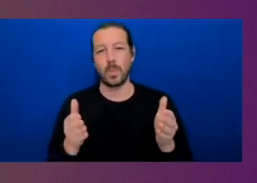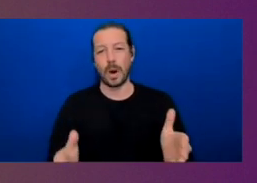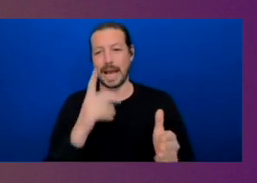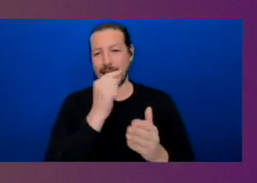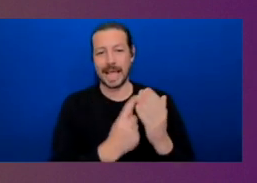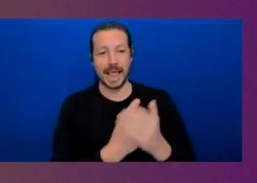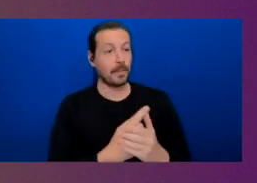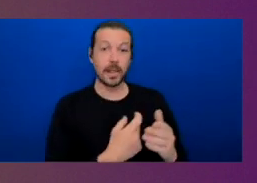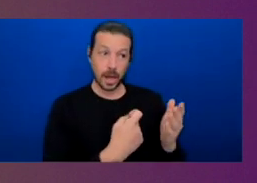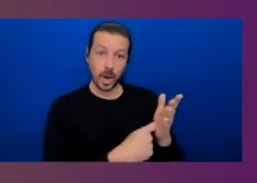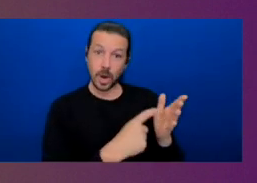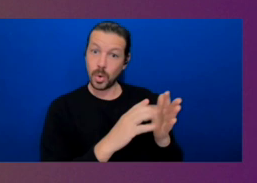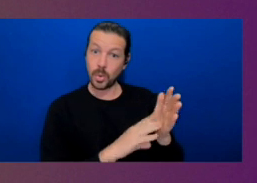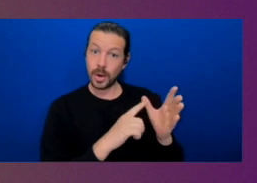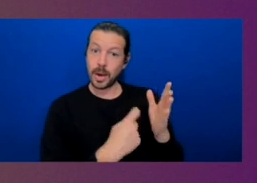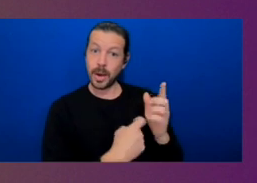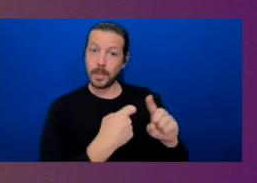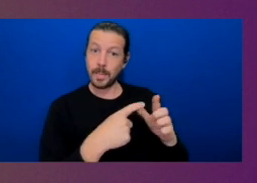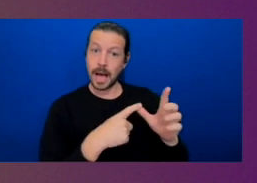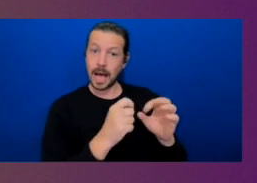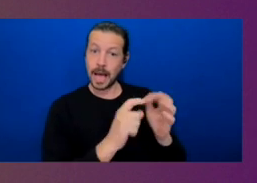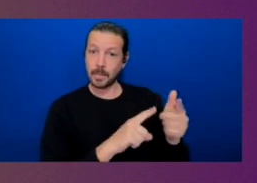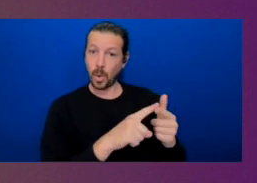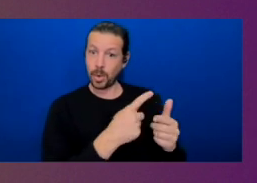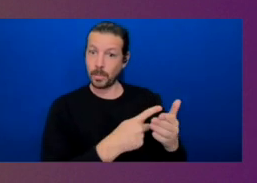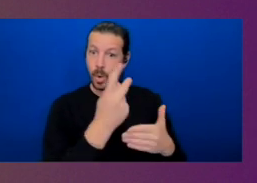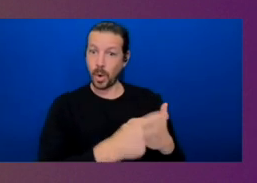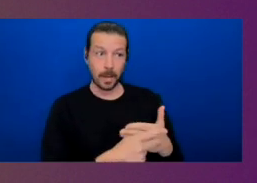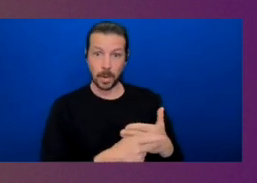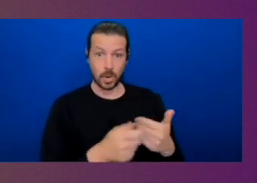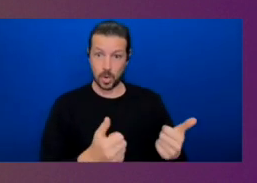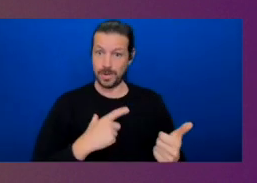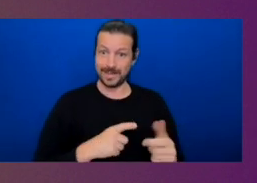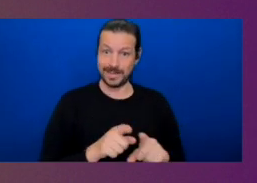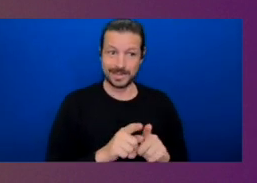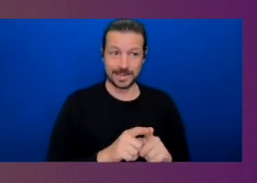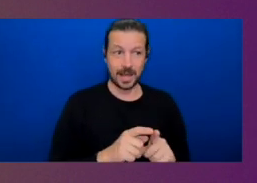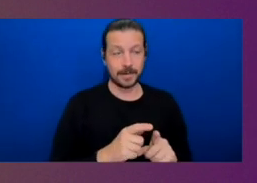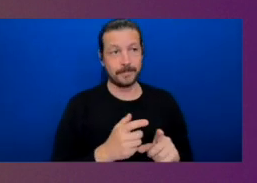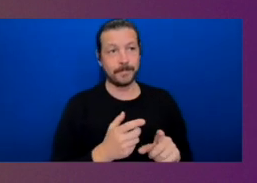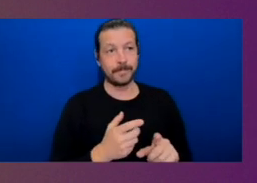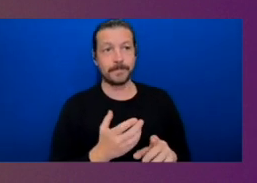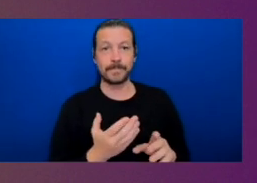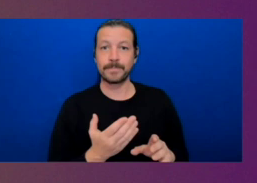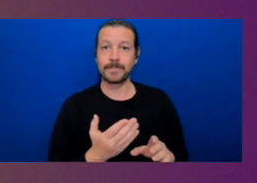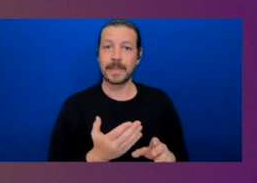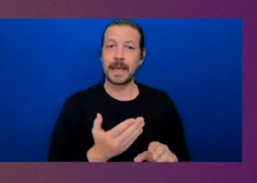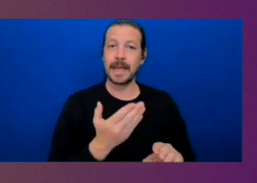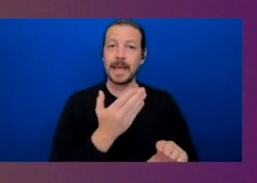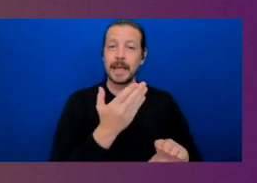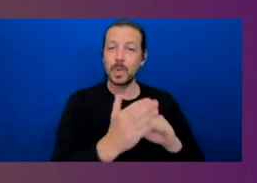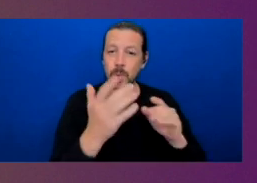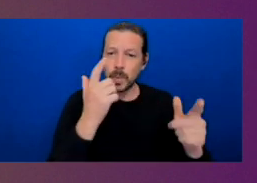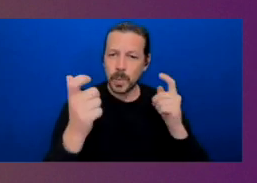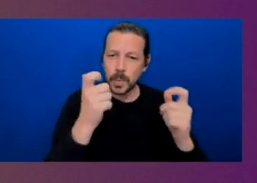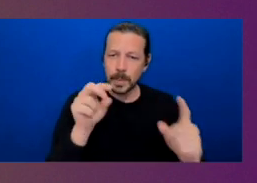and the program you've got is taking that entrepreneurial, taking that innovative perspective and allowing people